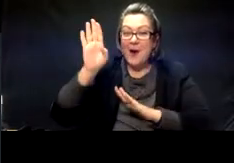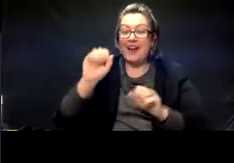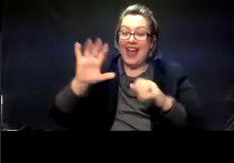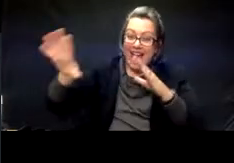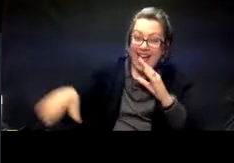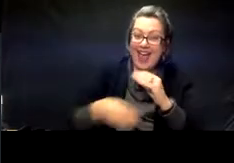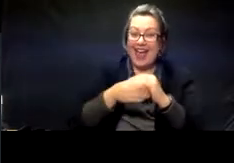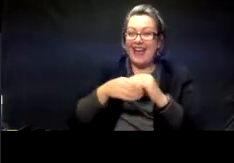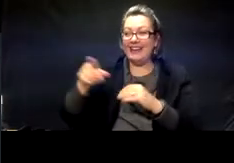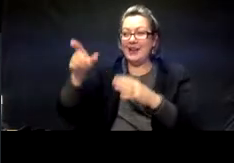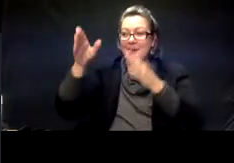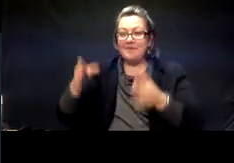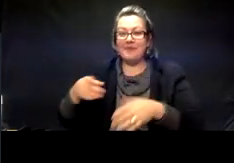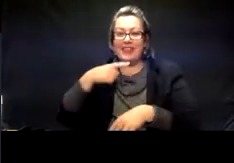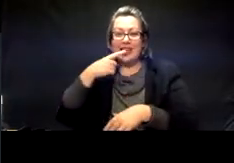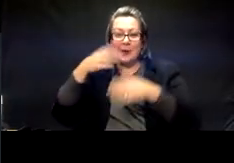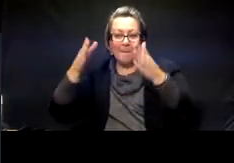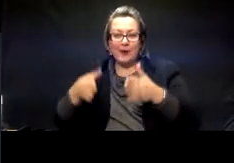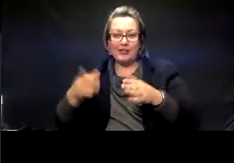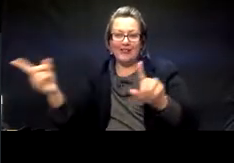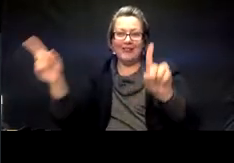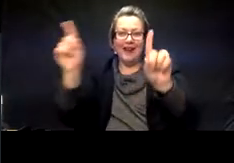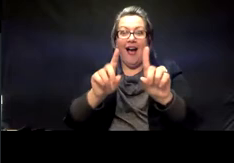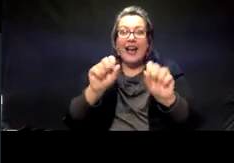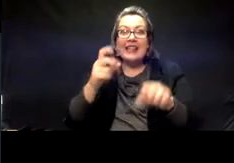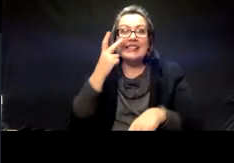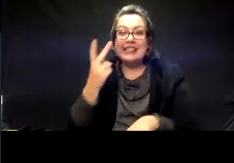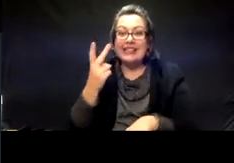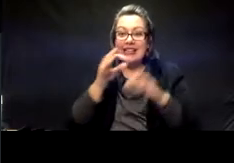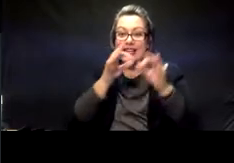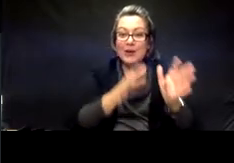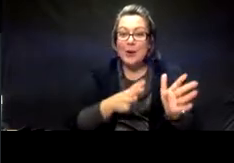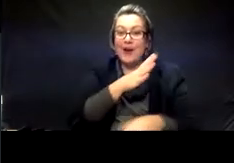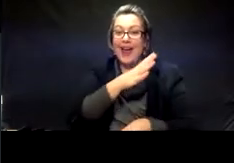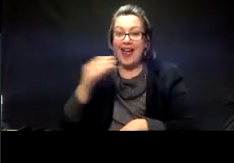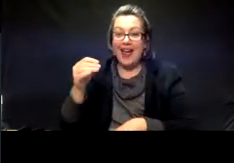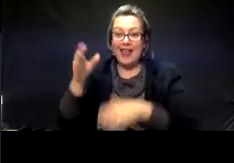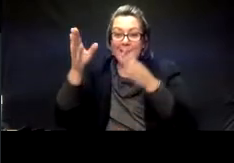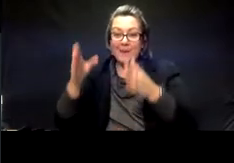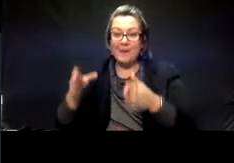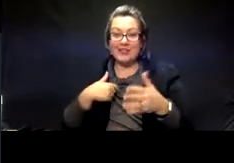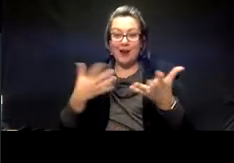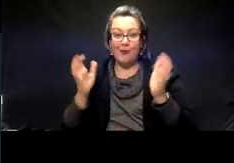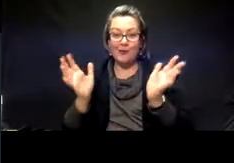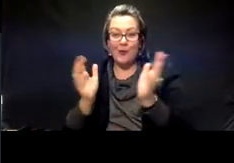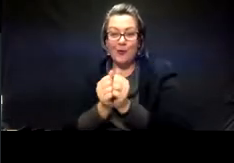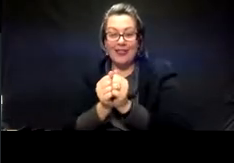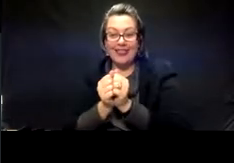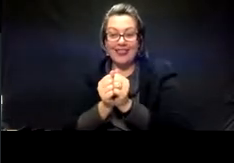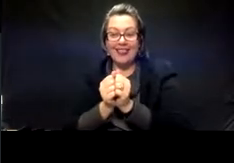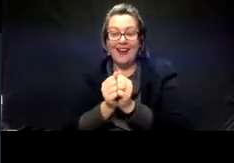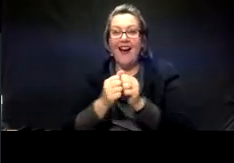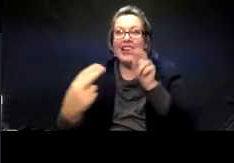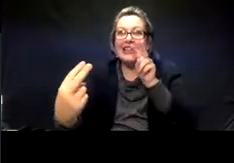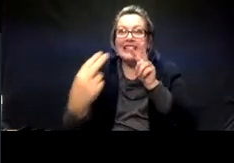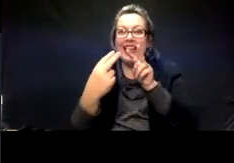It used to be that the person I'm calling would only hear the interpreter's voice, but now we would be able to see each other, myself